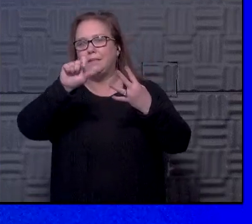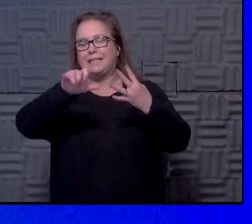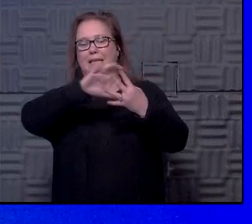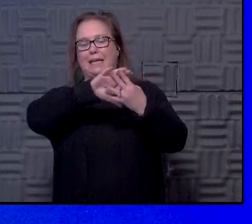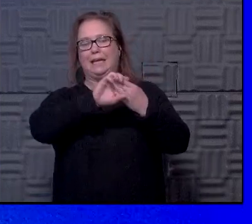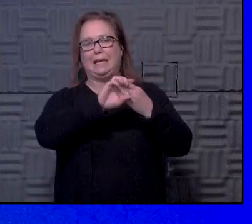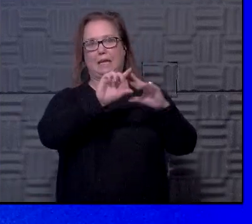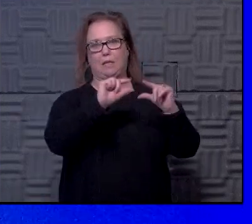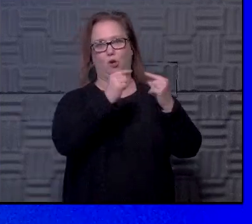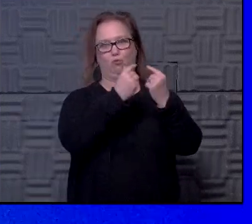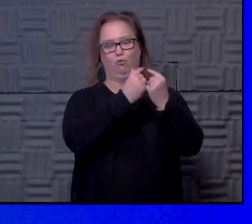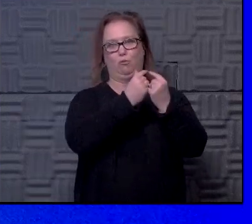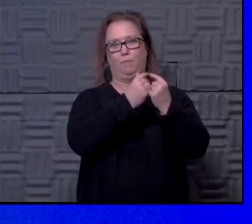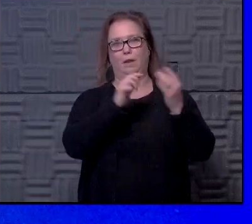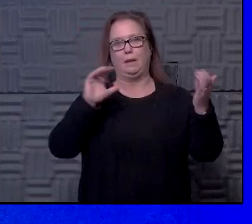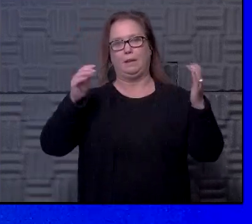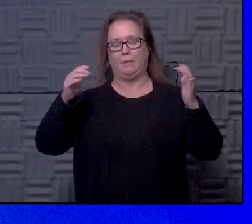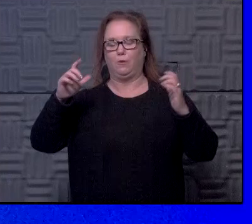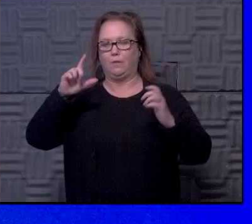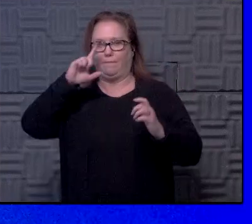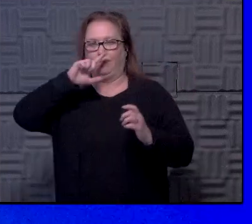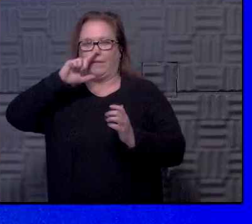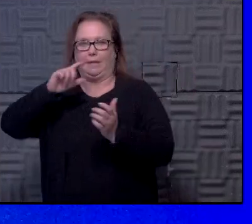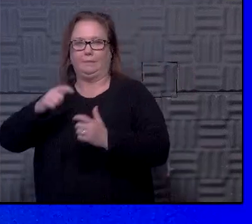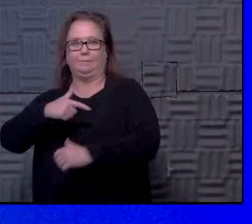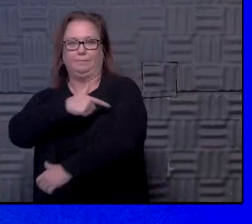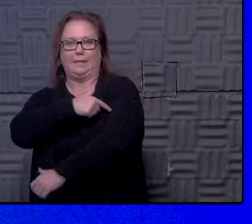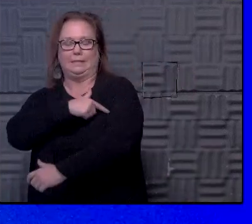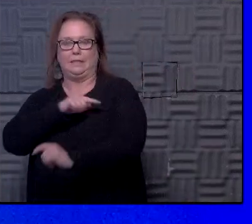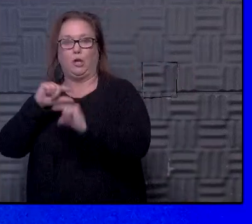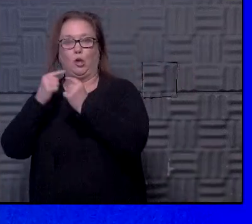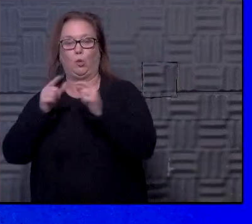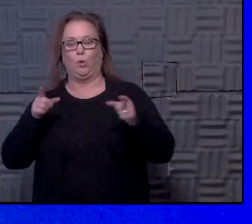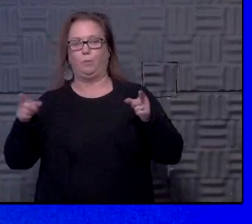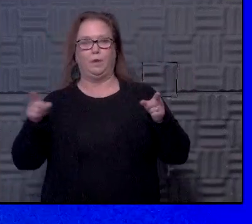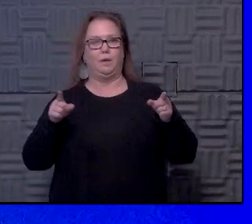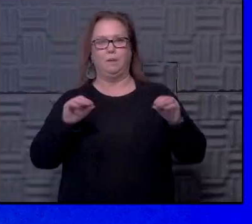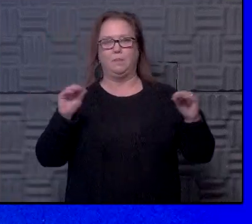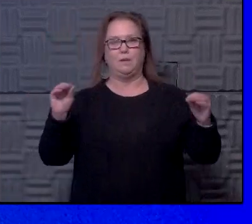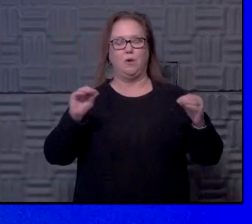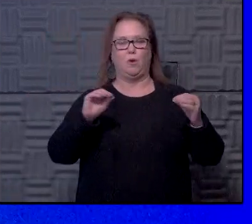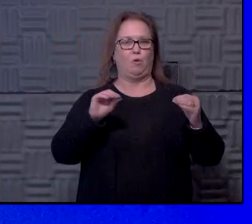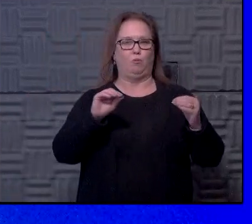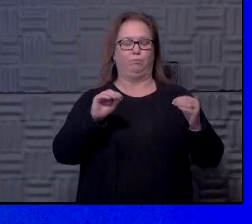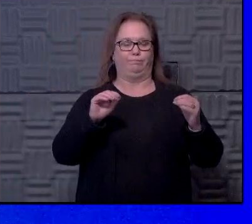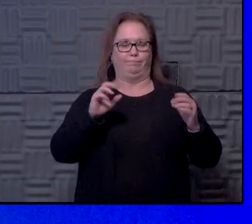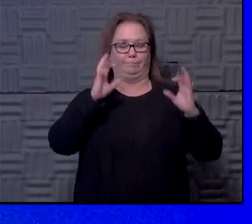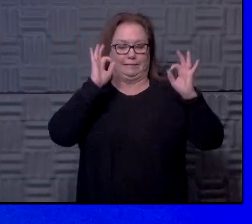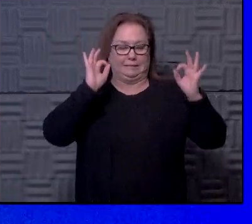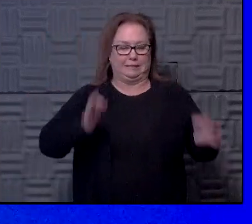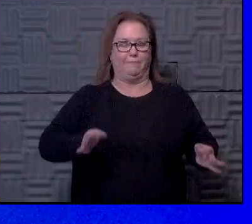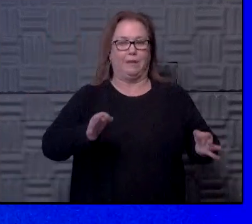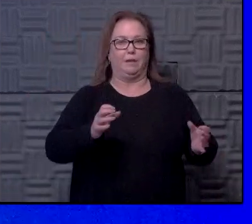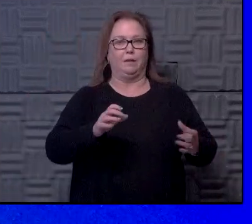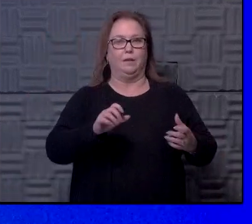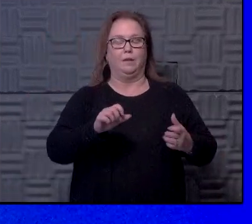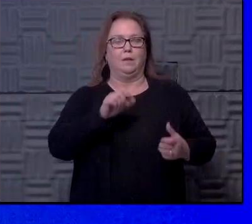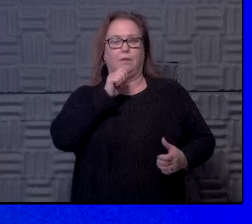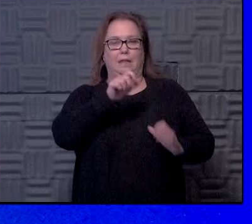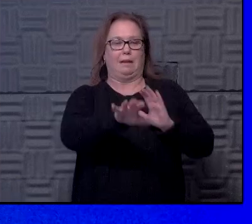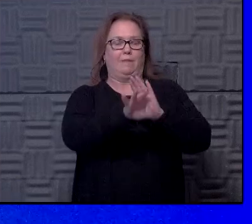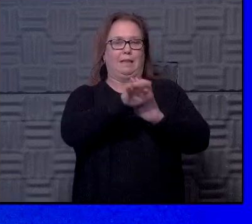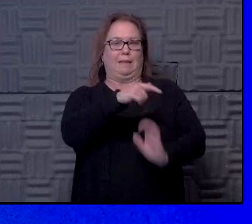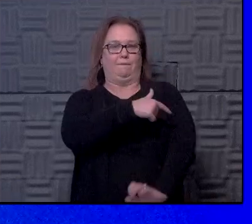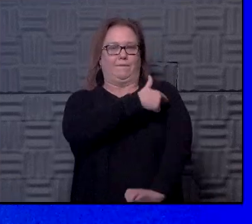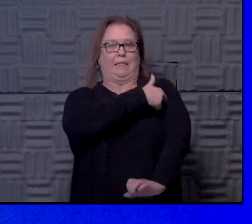versus the placebo group. But in those cases, there was no causality determined. So that means that they did not find that